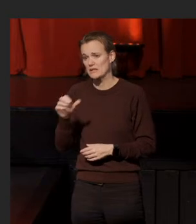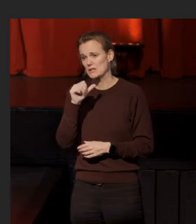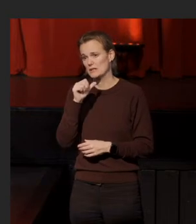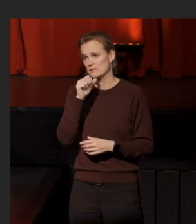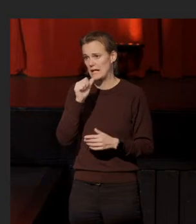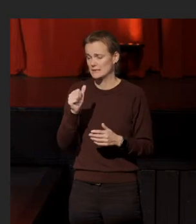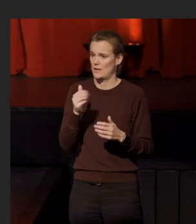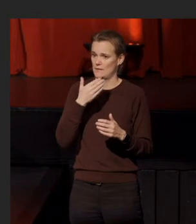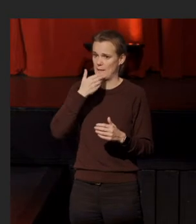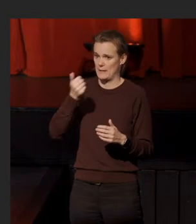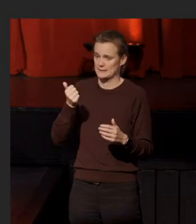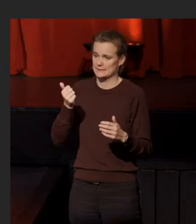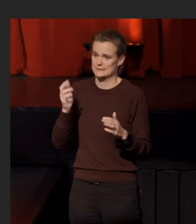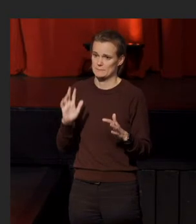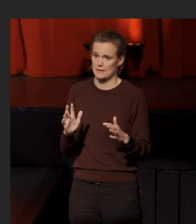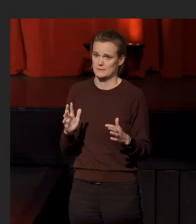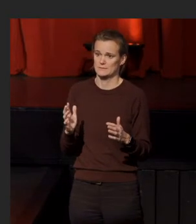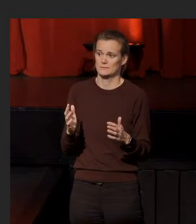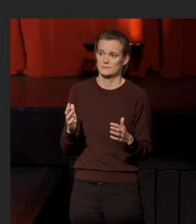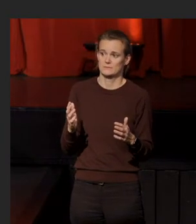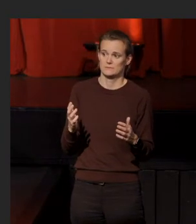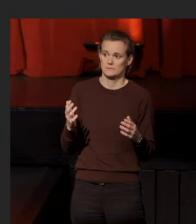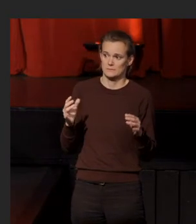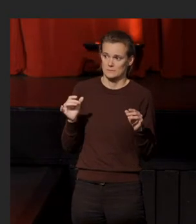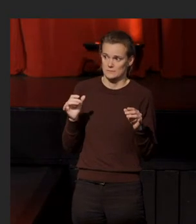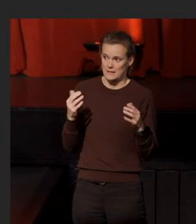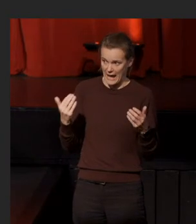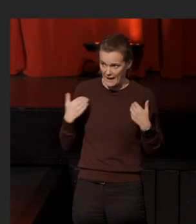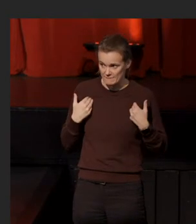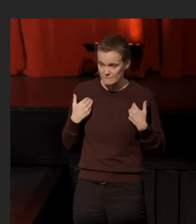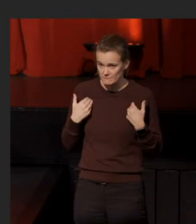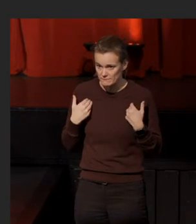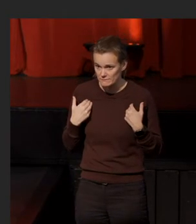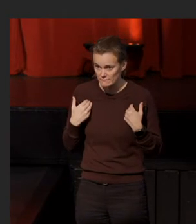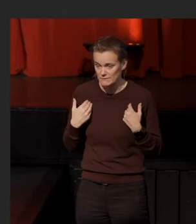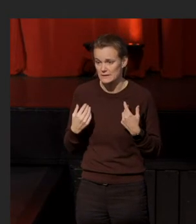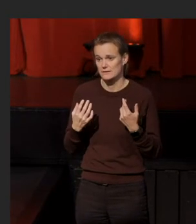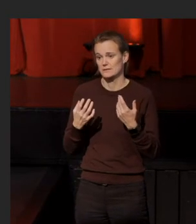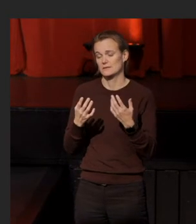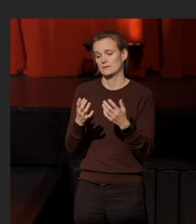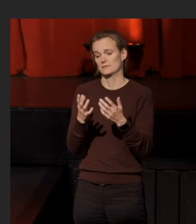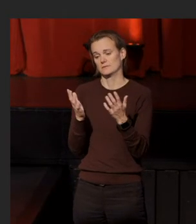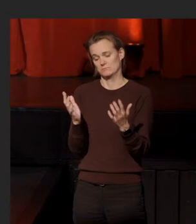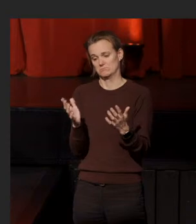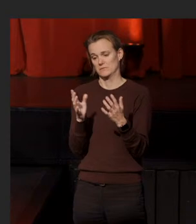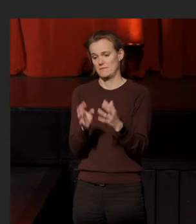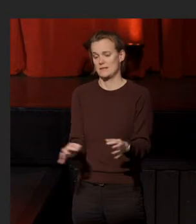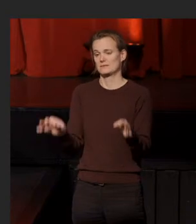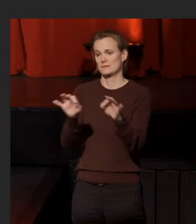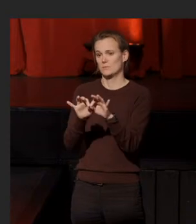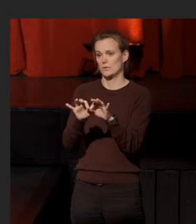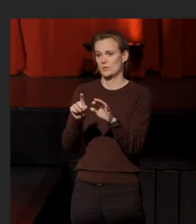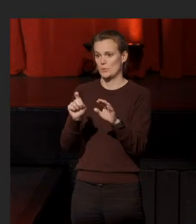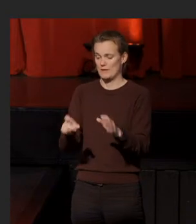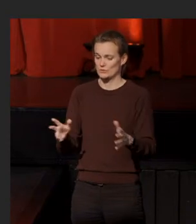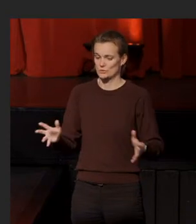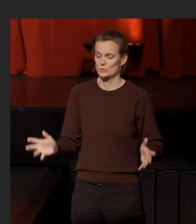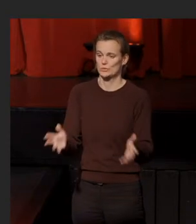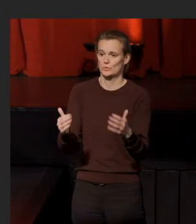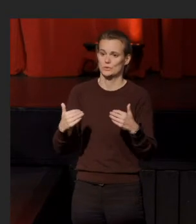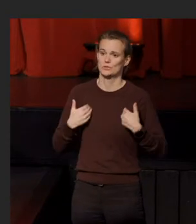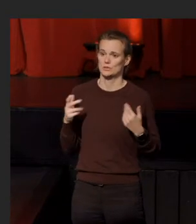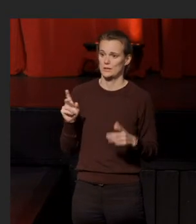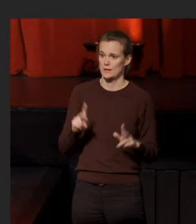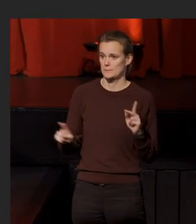could dispense with, but at the core of this idea is something pretty important that we need to encourage younger people to